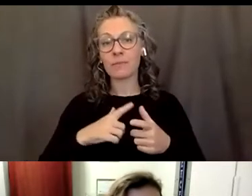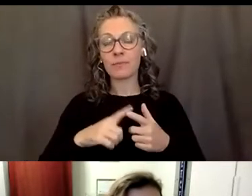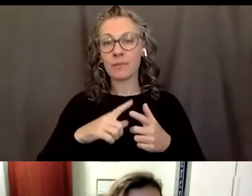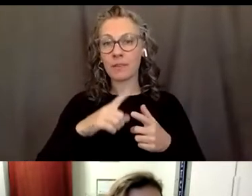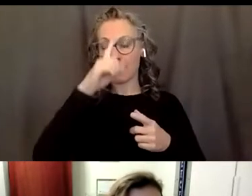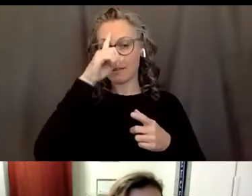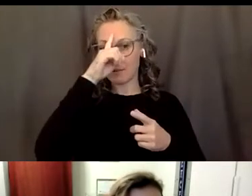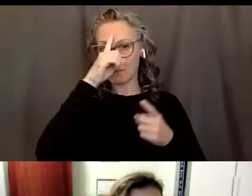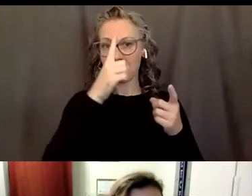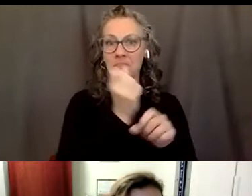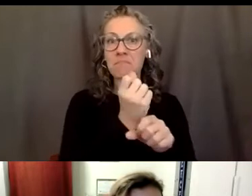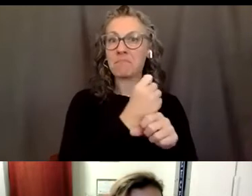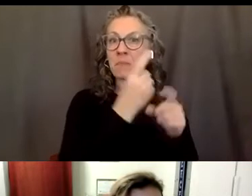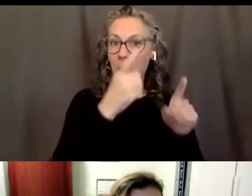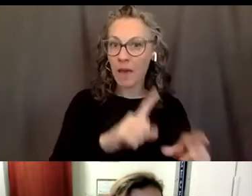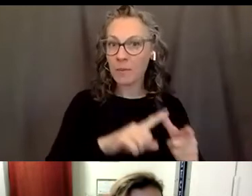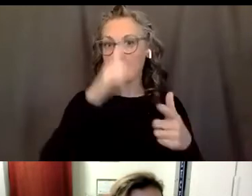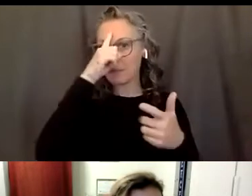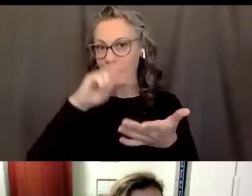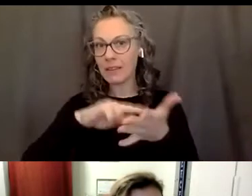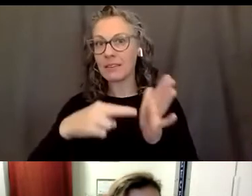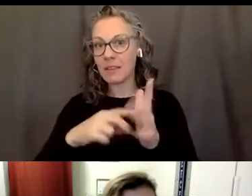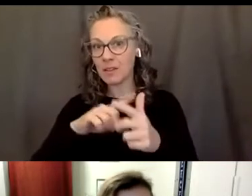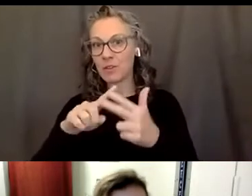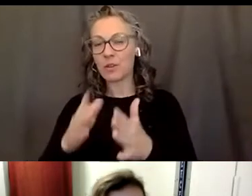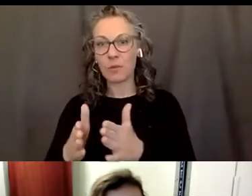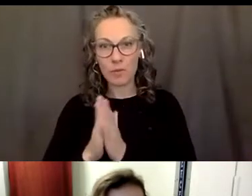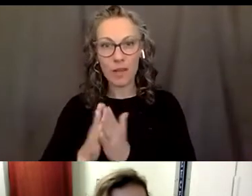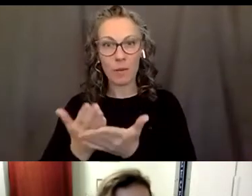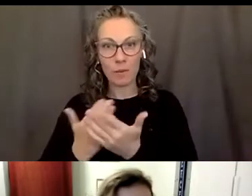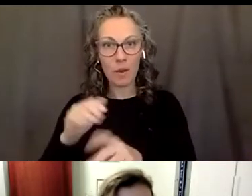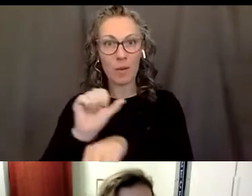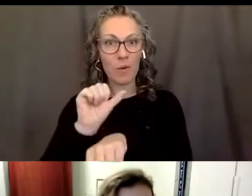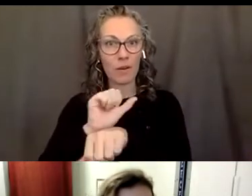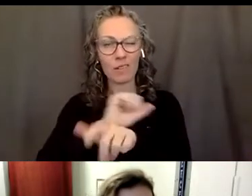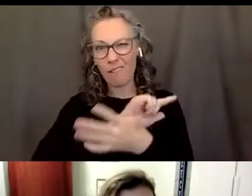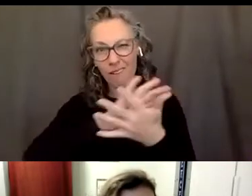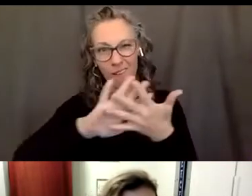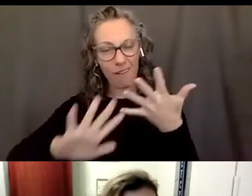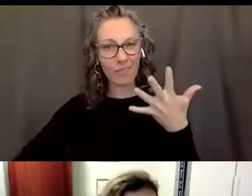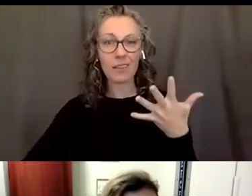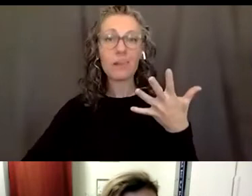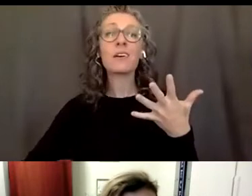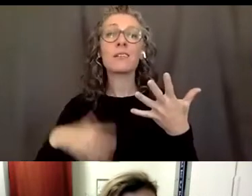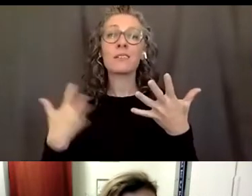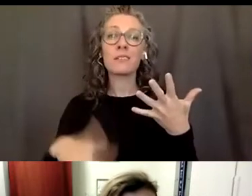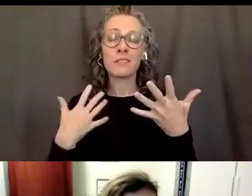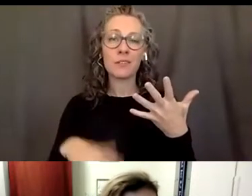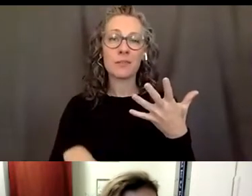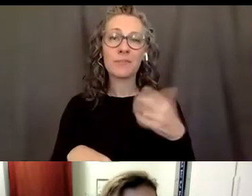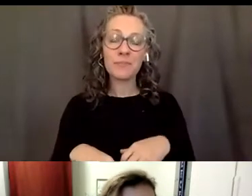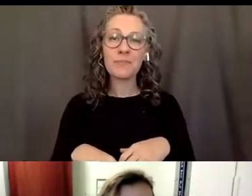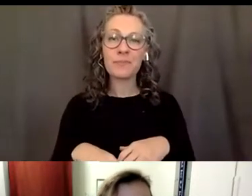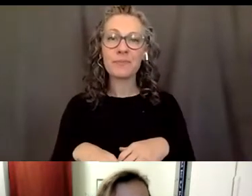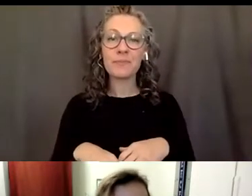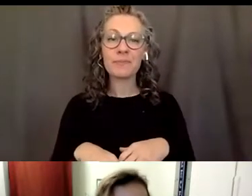manifesting and intention setting and prayer work and every aspect of really what we want to do and how we want to come into this